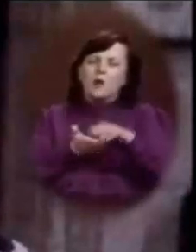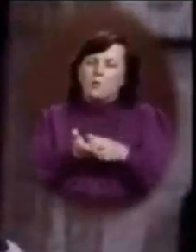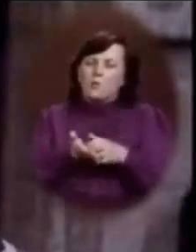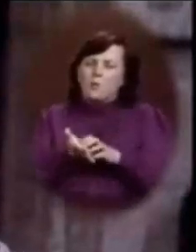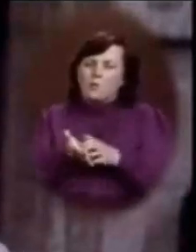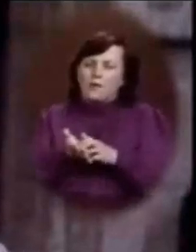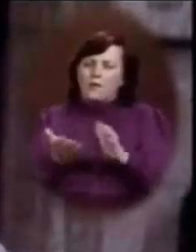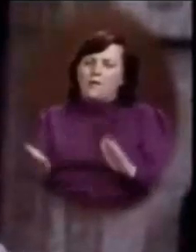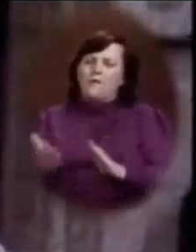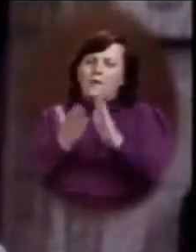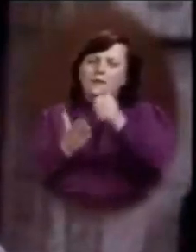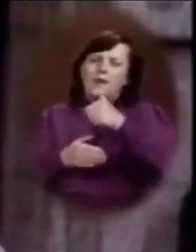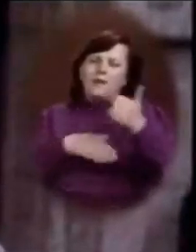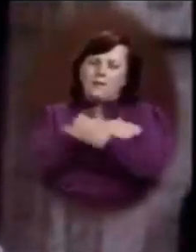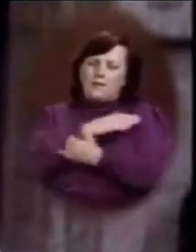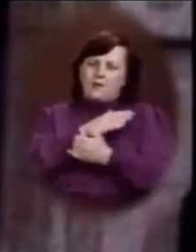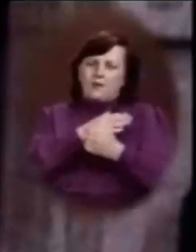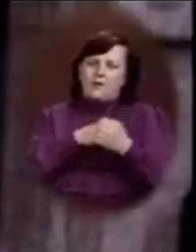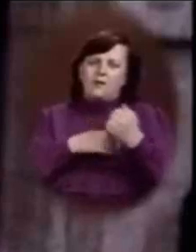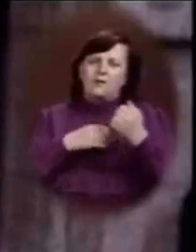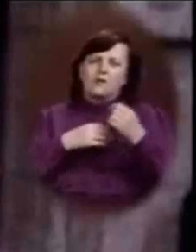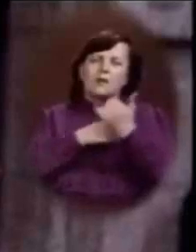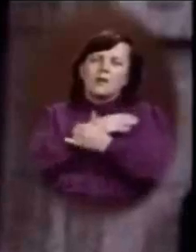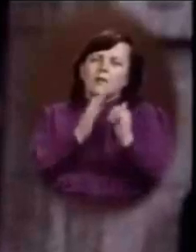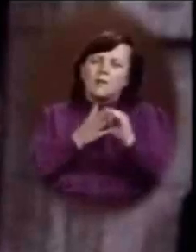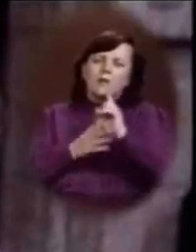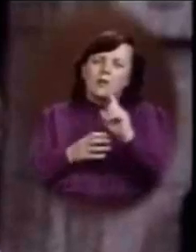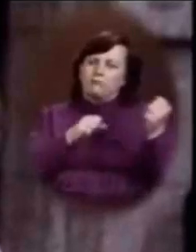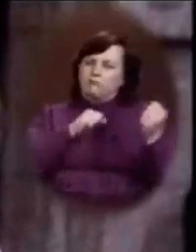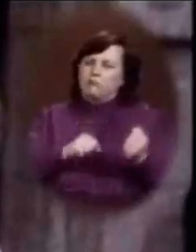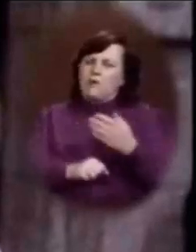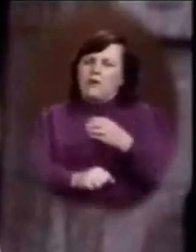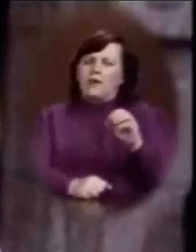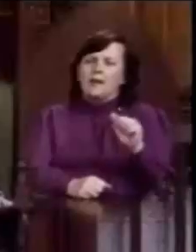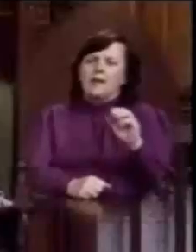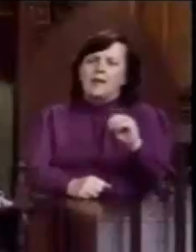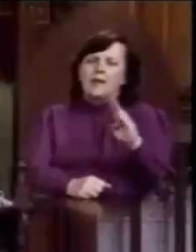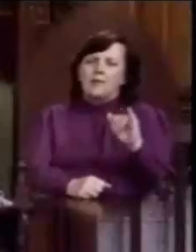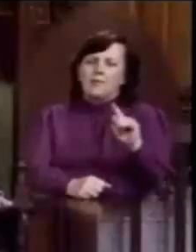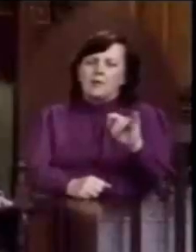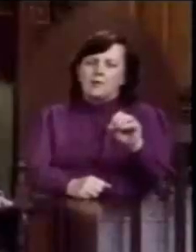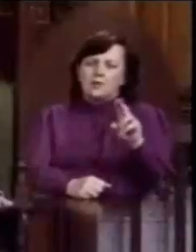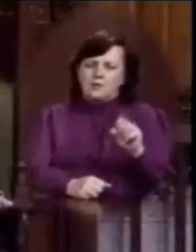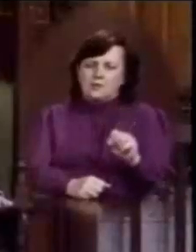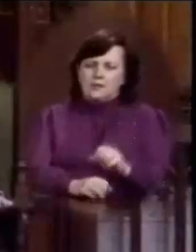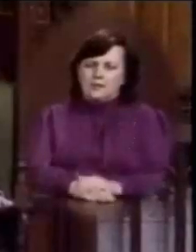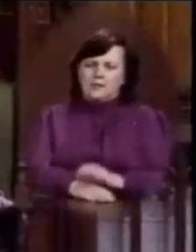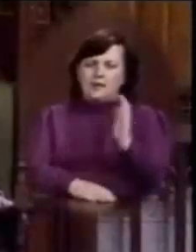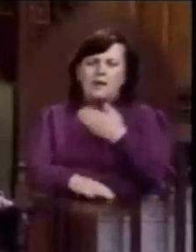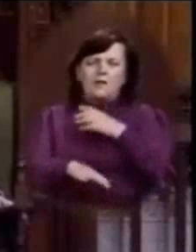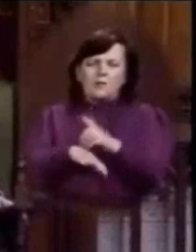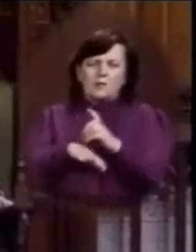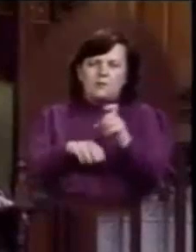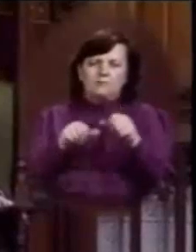the face of others who are both ambitious and strong. Our duty is to